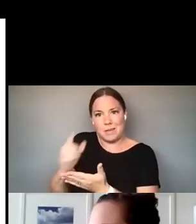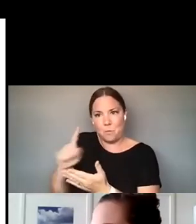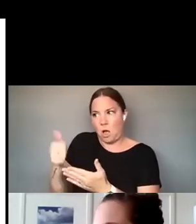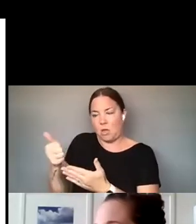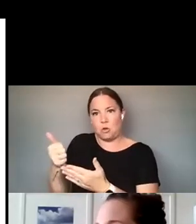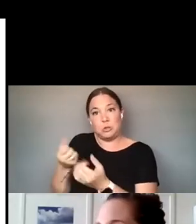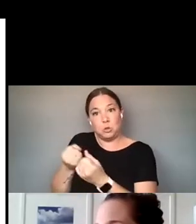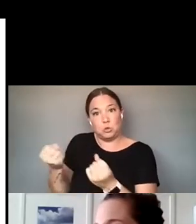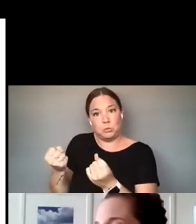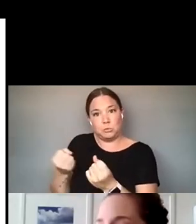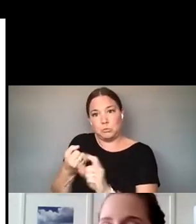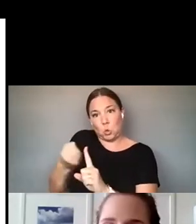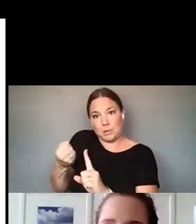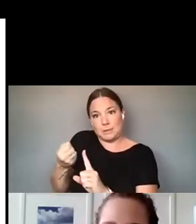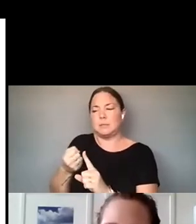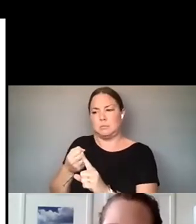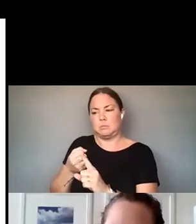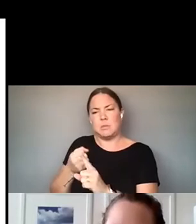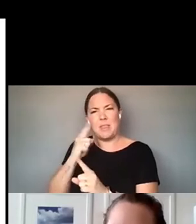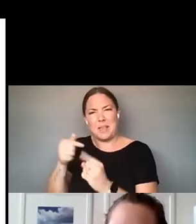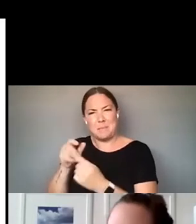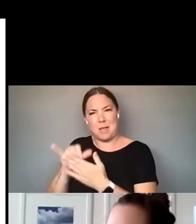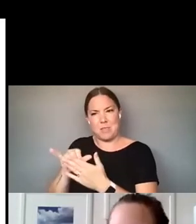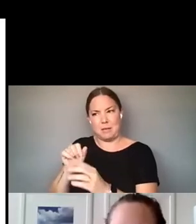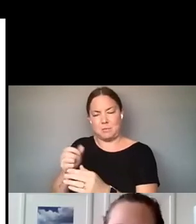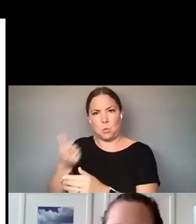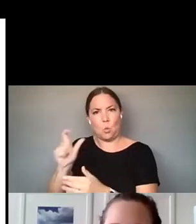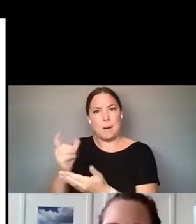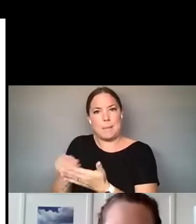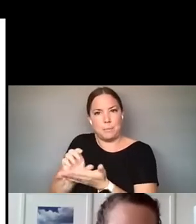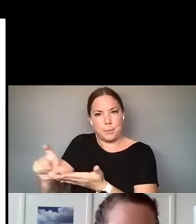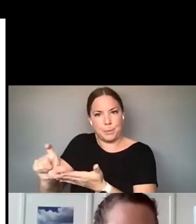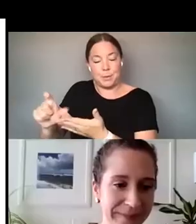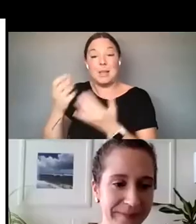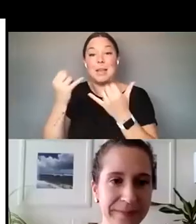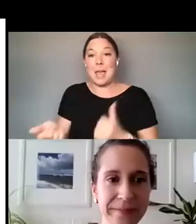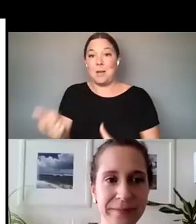And now I will turn it over to my colleague, arts education specialist, Nancy Dougherty.